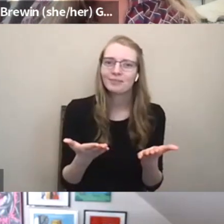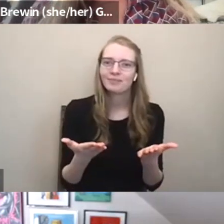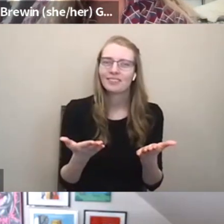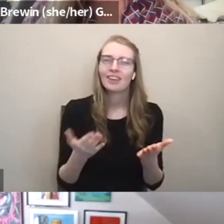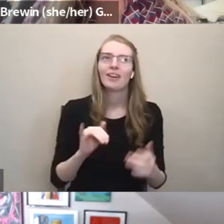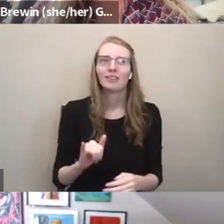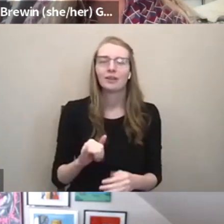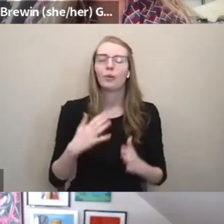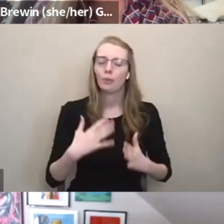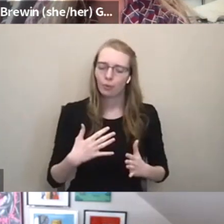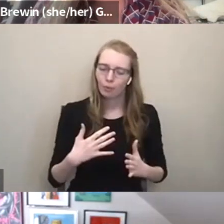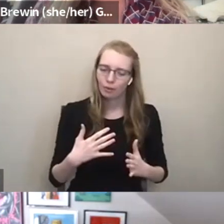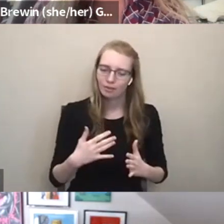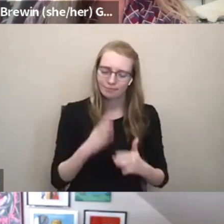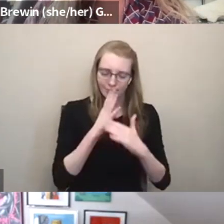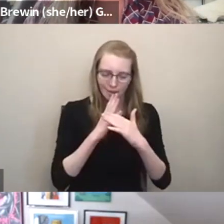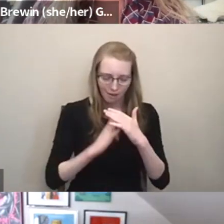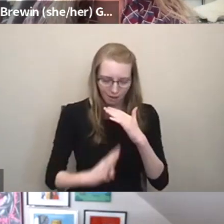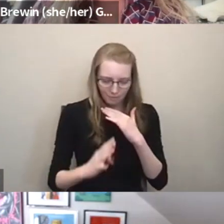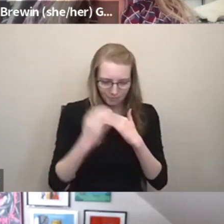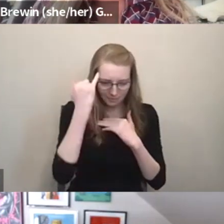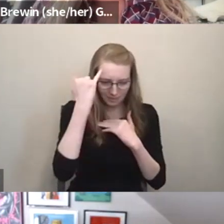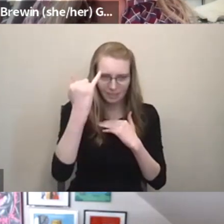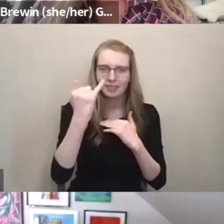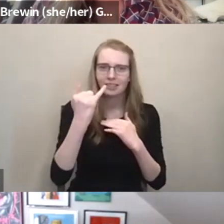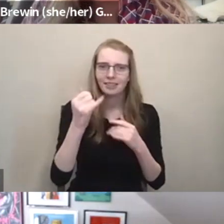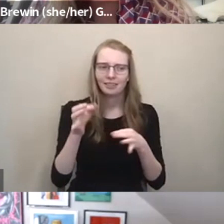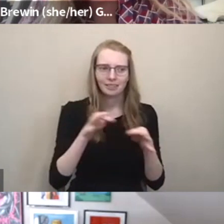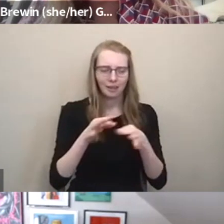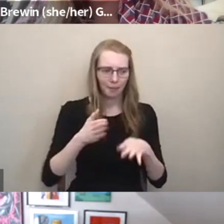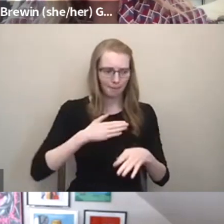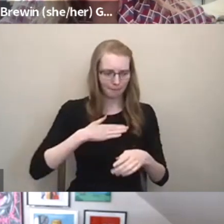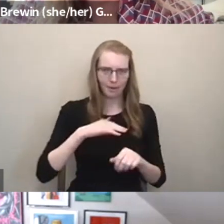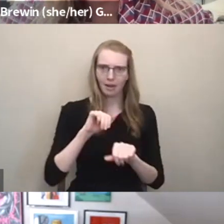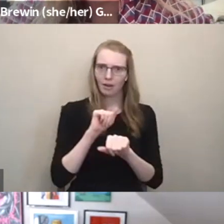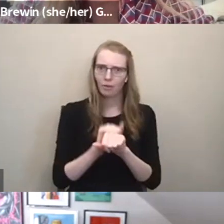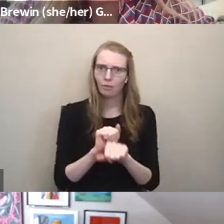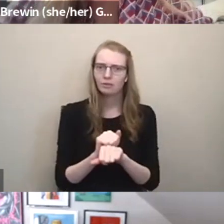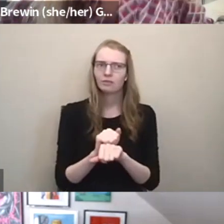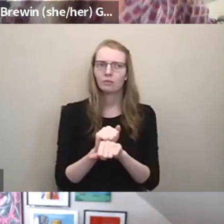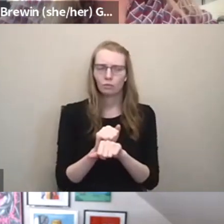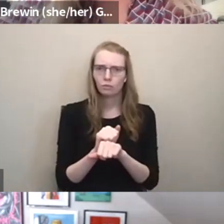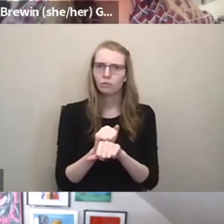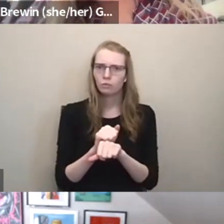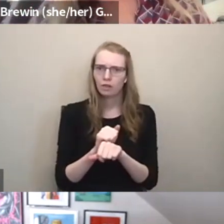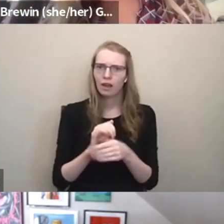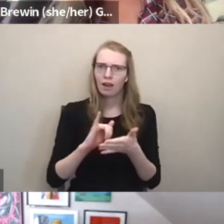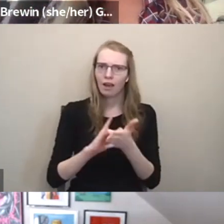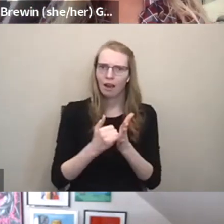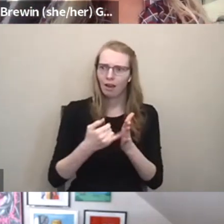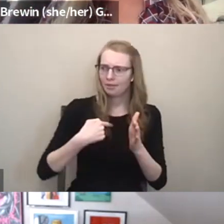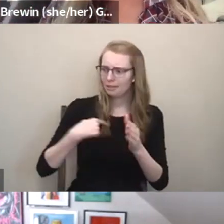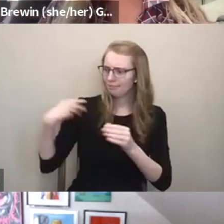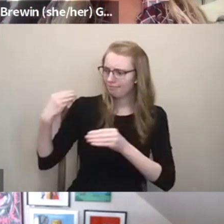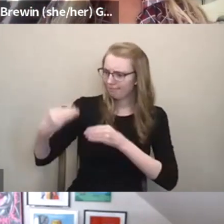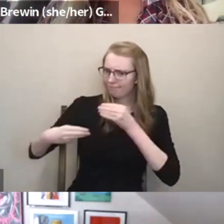humbling idea to speak about my own work and how I got to be in